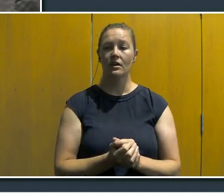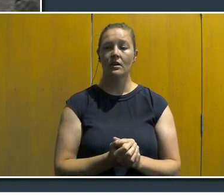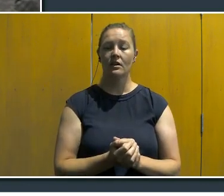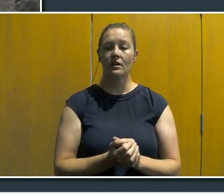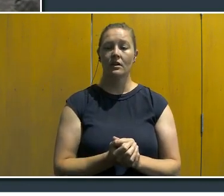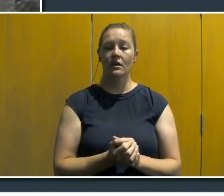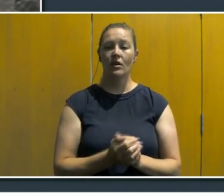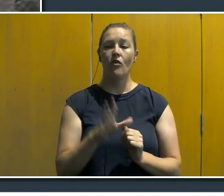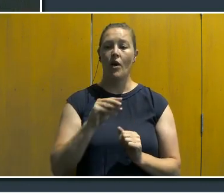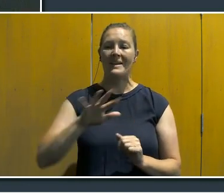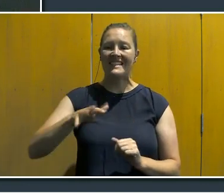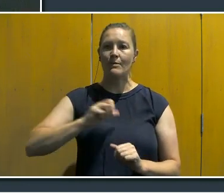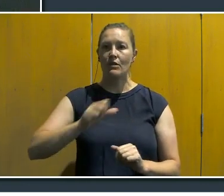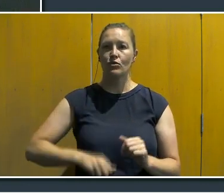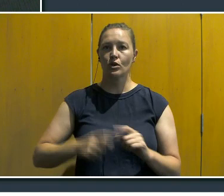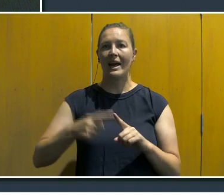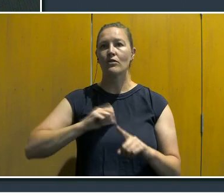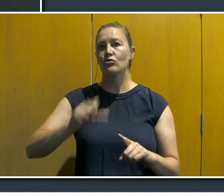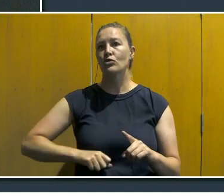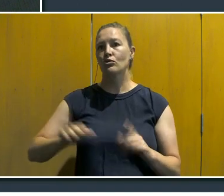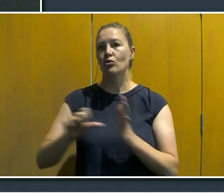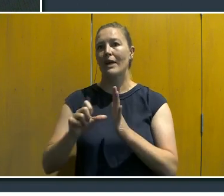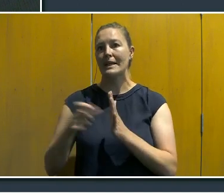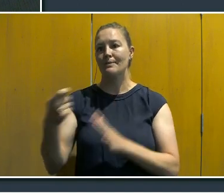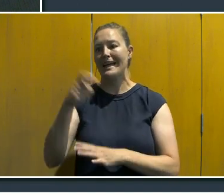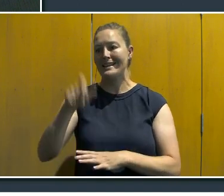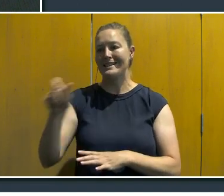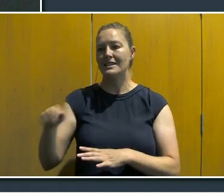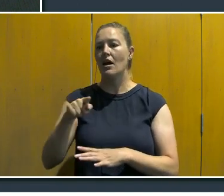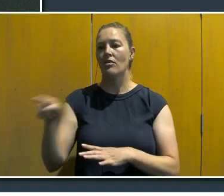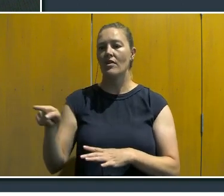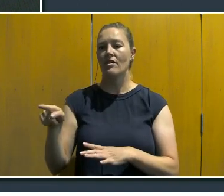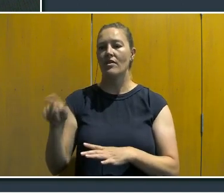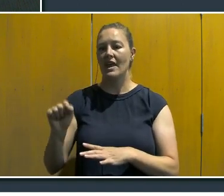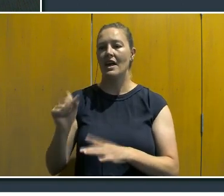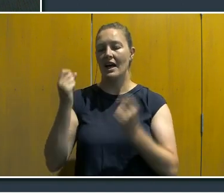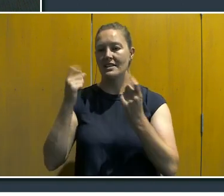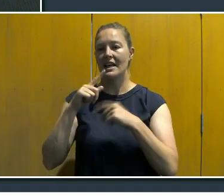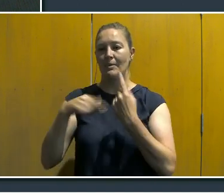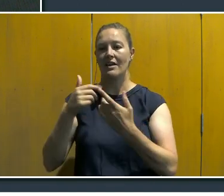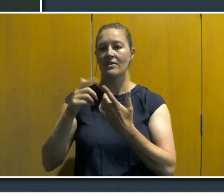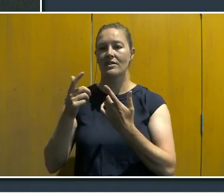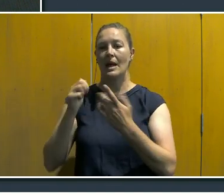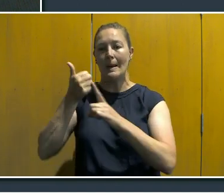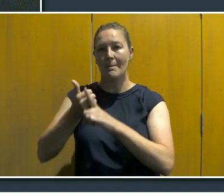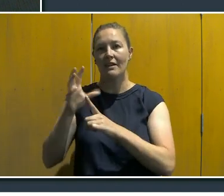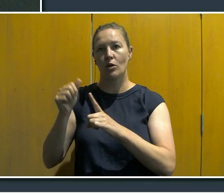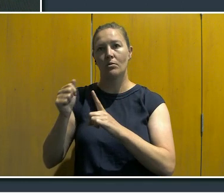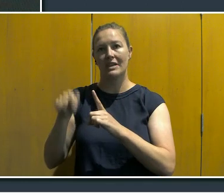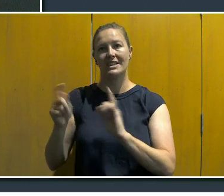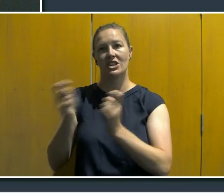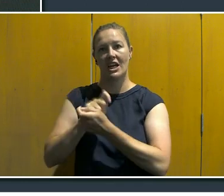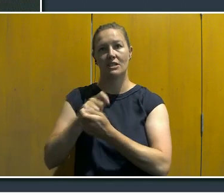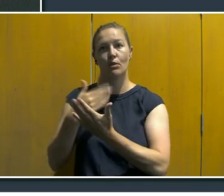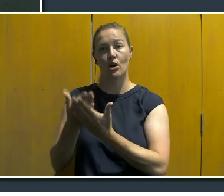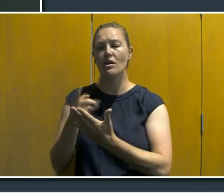our semi-rural and our rural ratepayers, around their impressions of the impacts of these changes. And they've talked